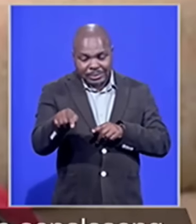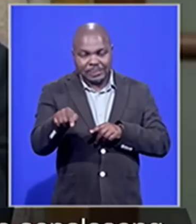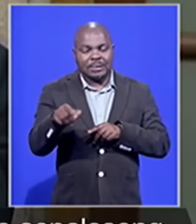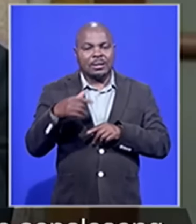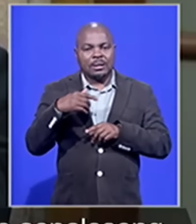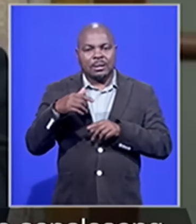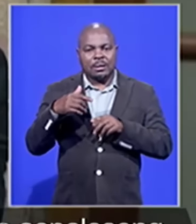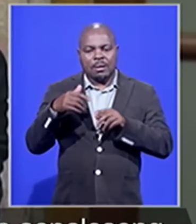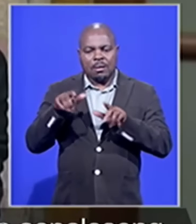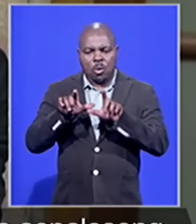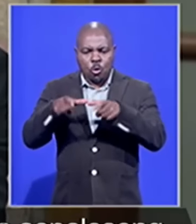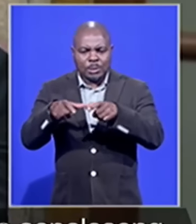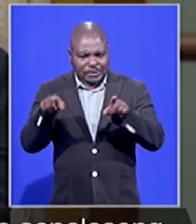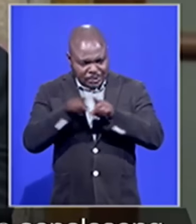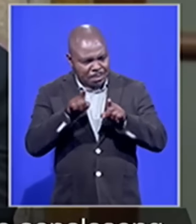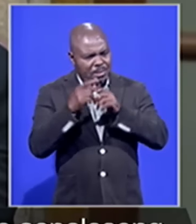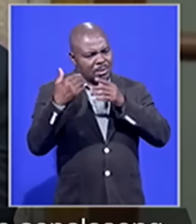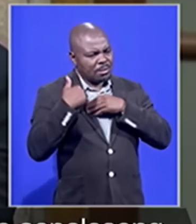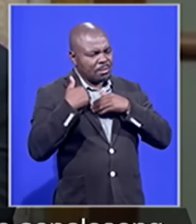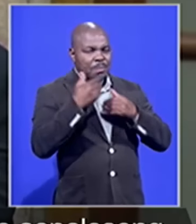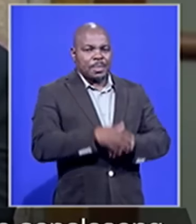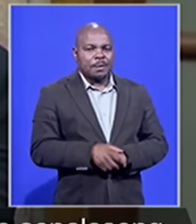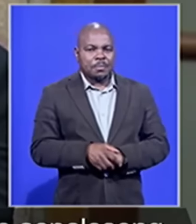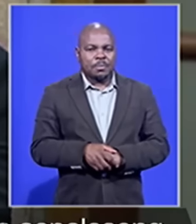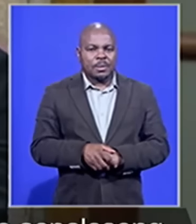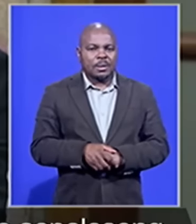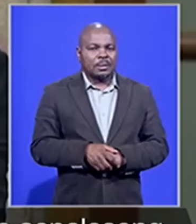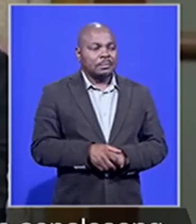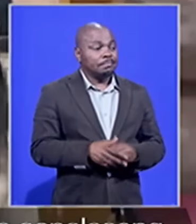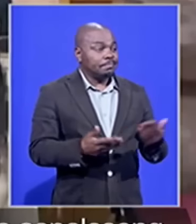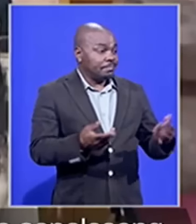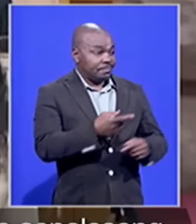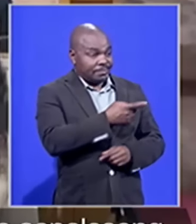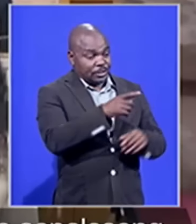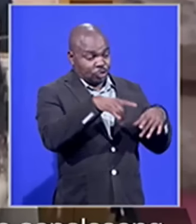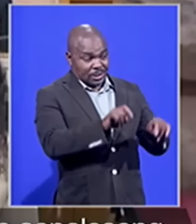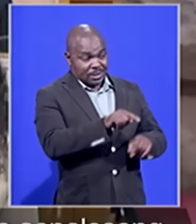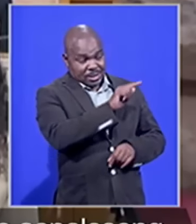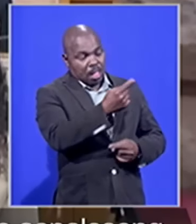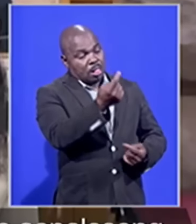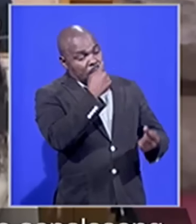us. Chair, we are accused of not doing our job,